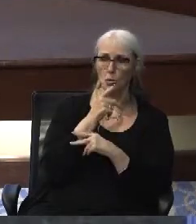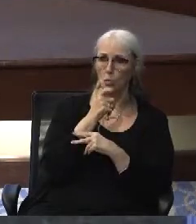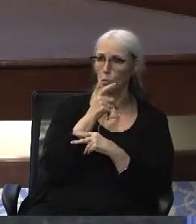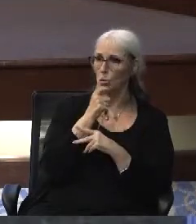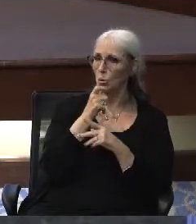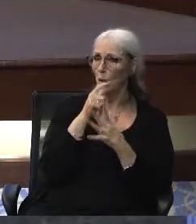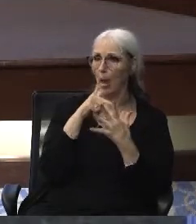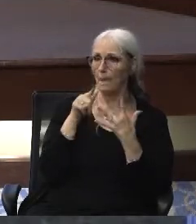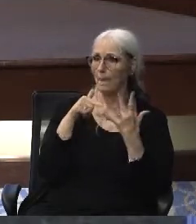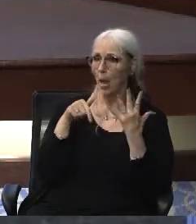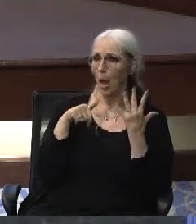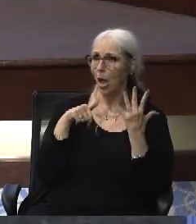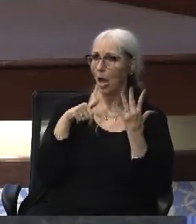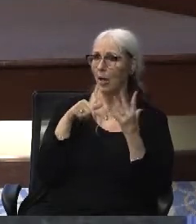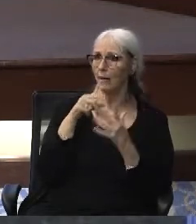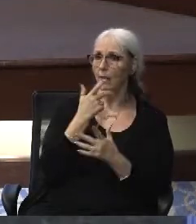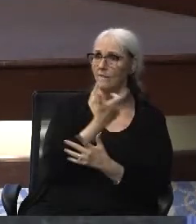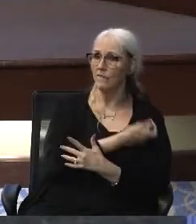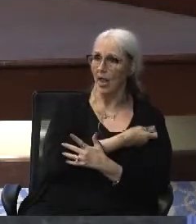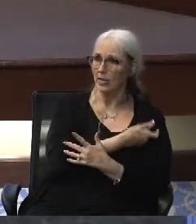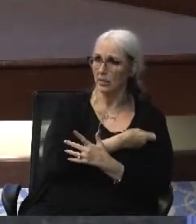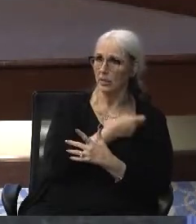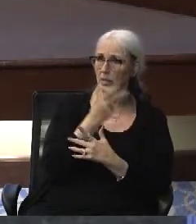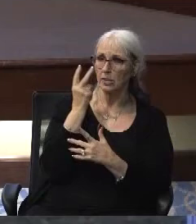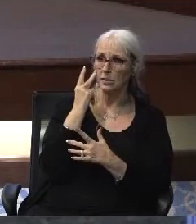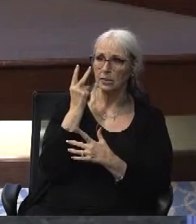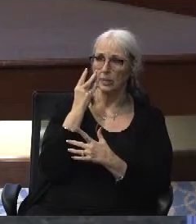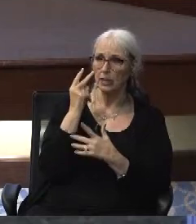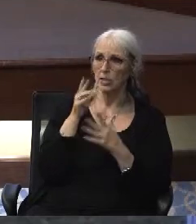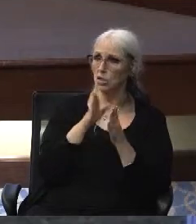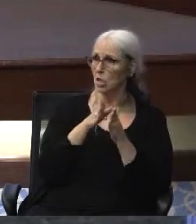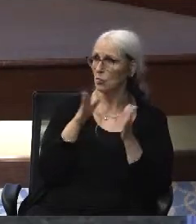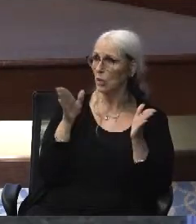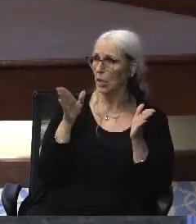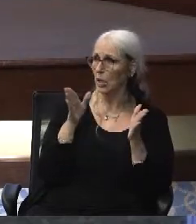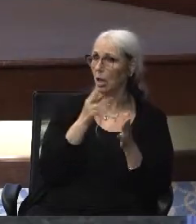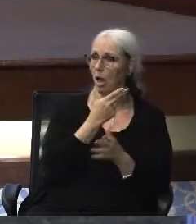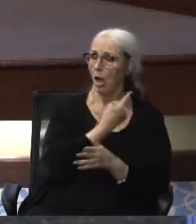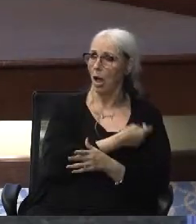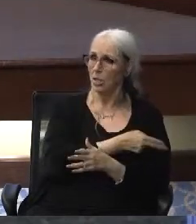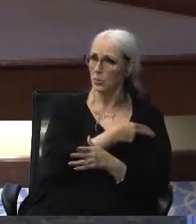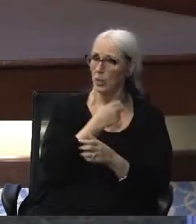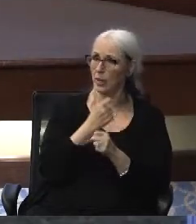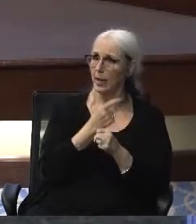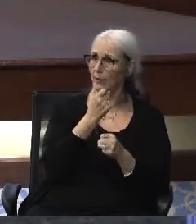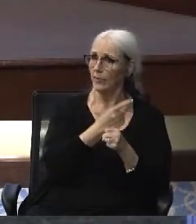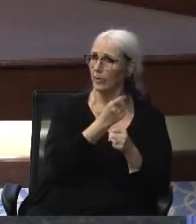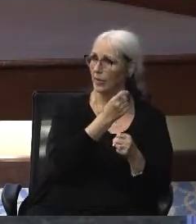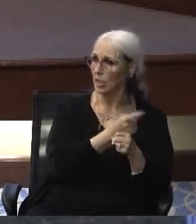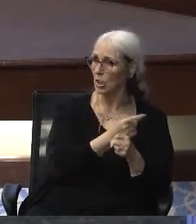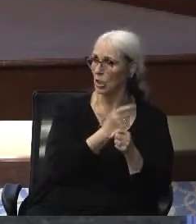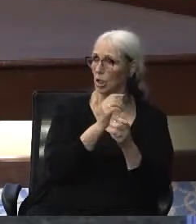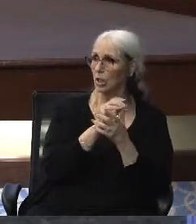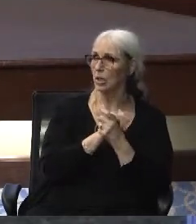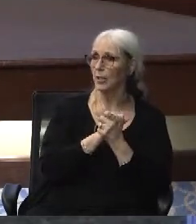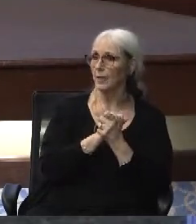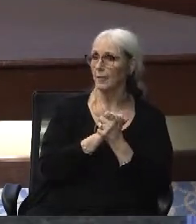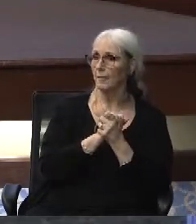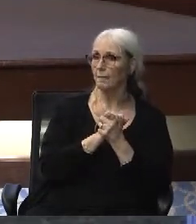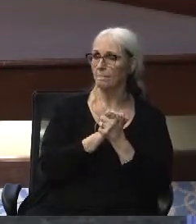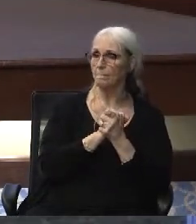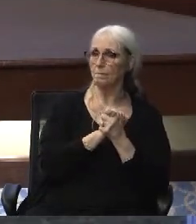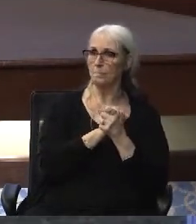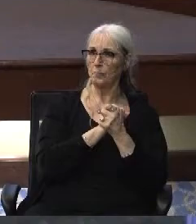among the vaccinated are y'all seeing generally hospitalized and or on vents? So from